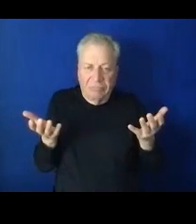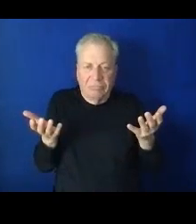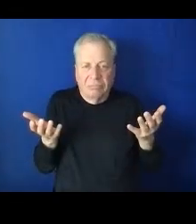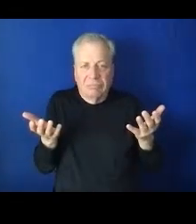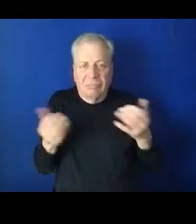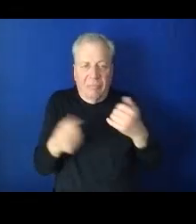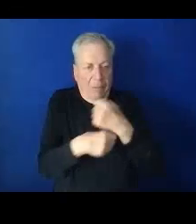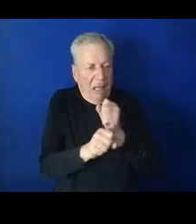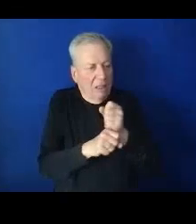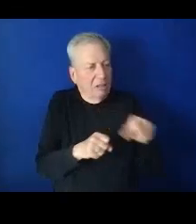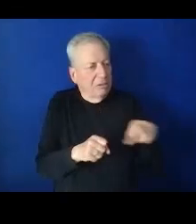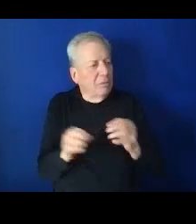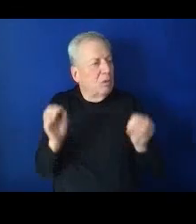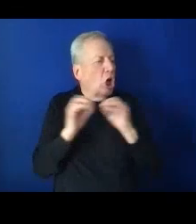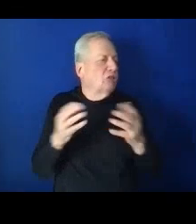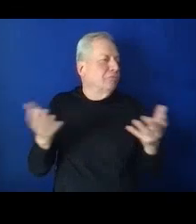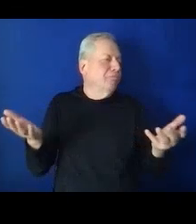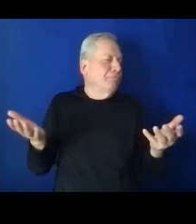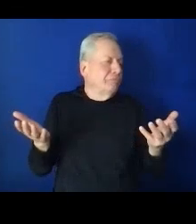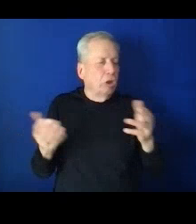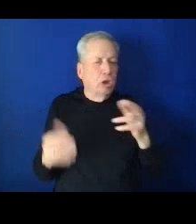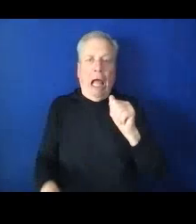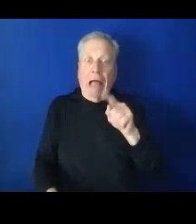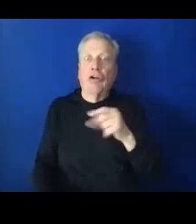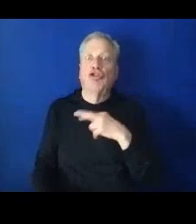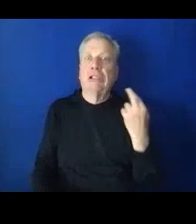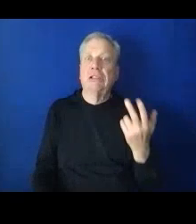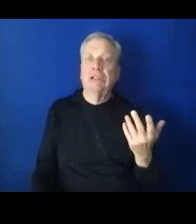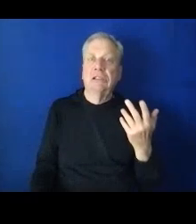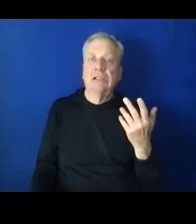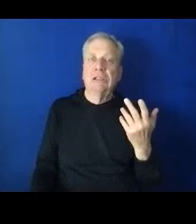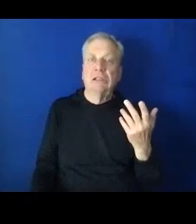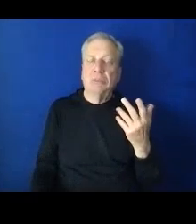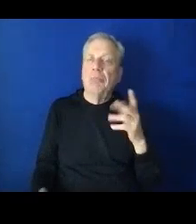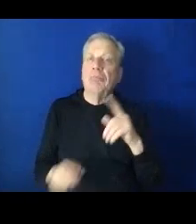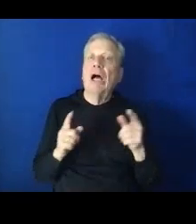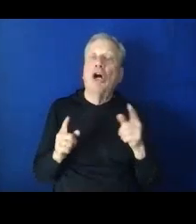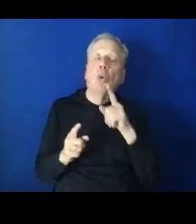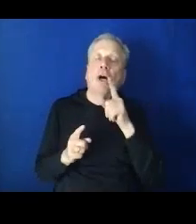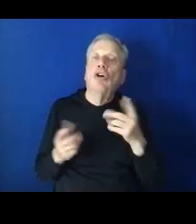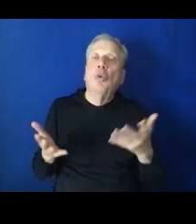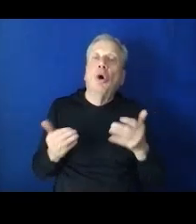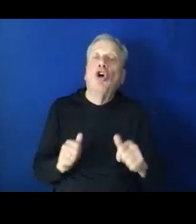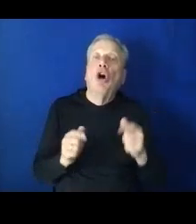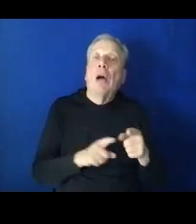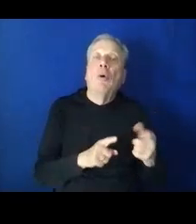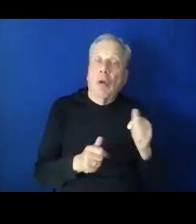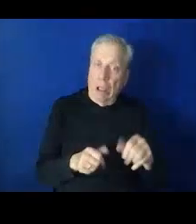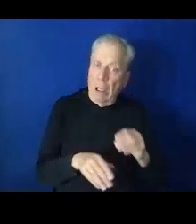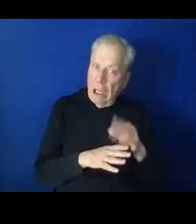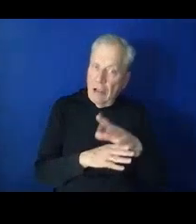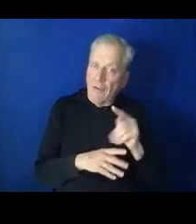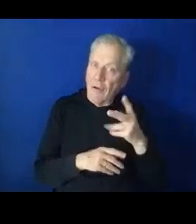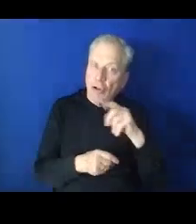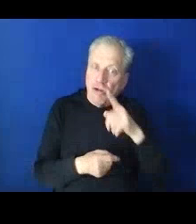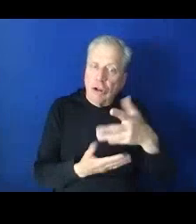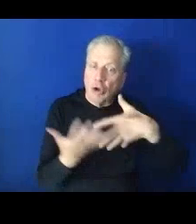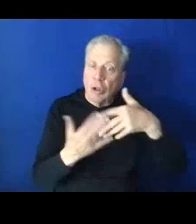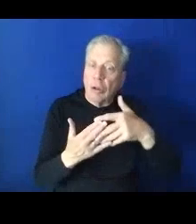making them more at risk for listing or anything like that. But what it could do is it could affect the social dynamics of the